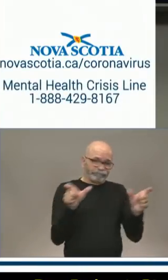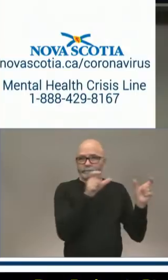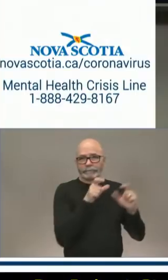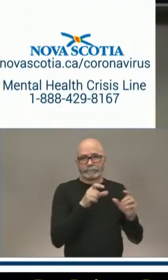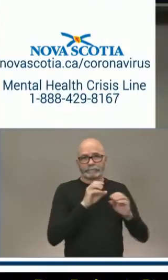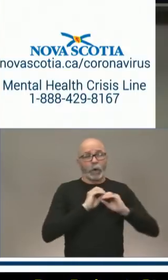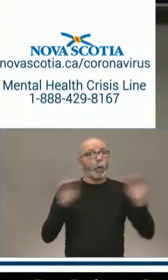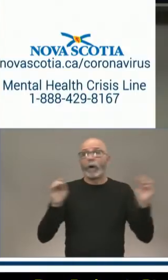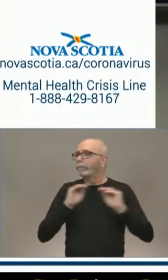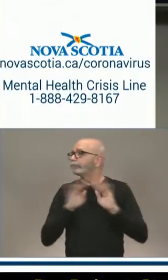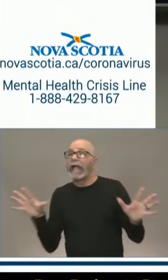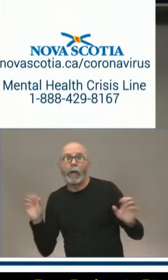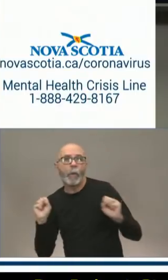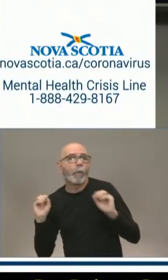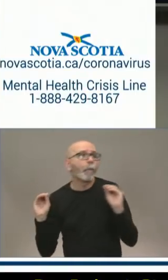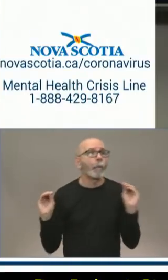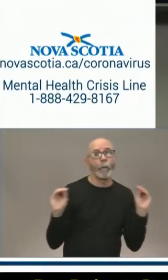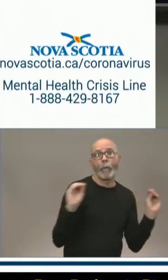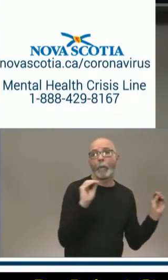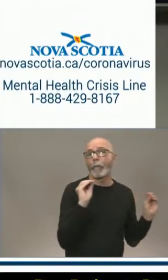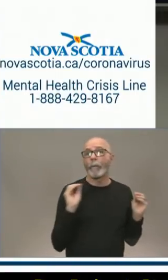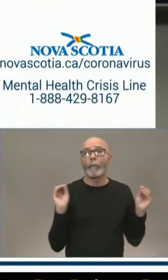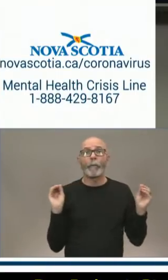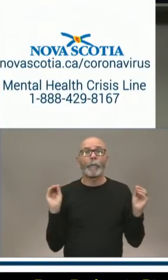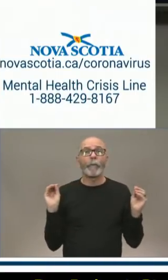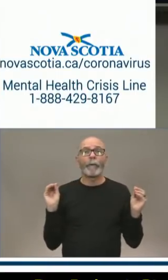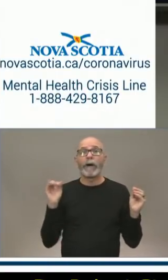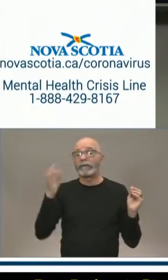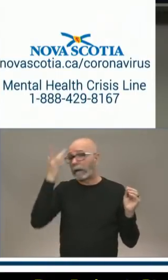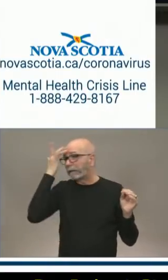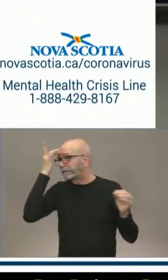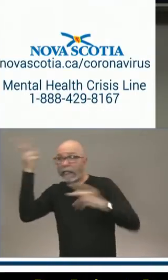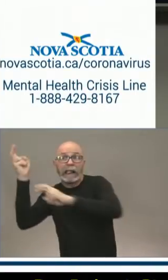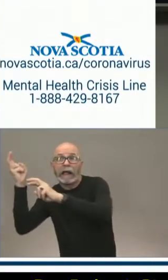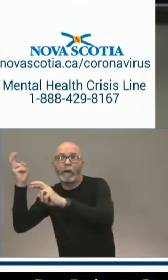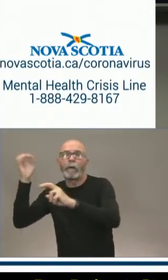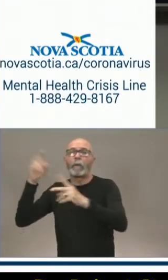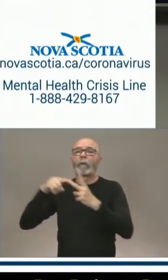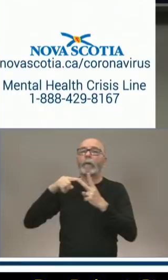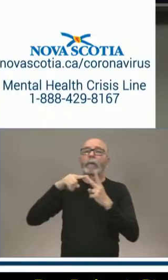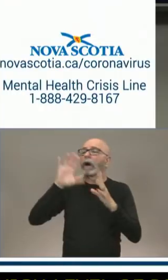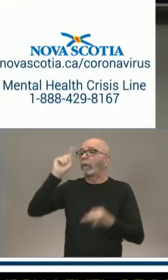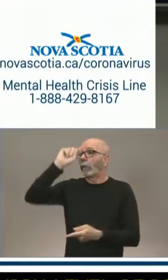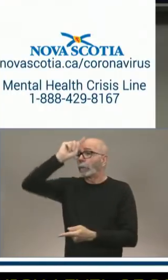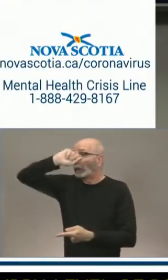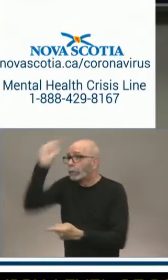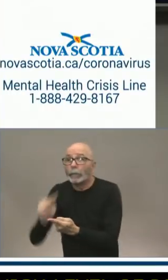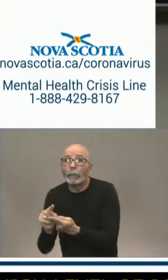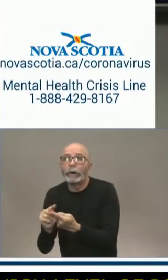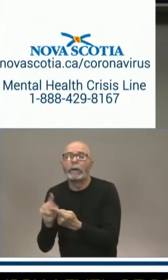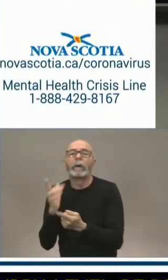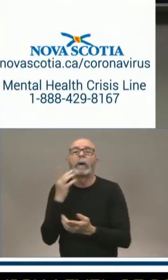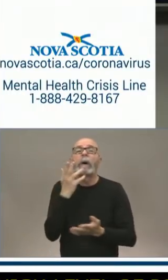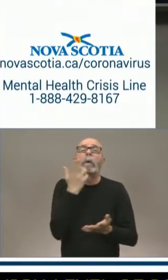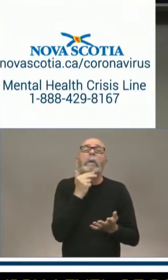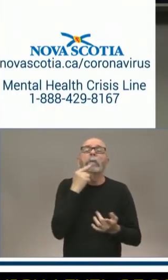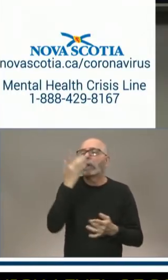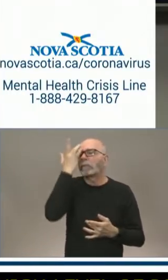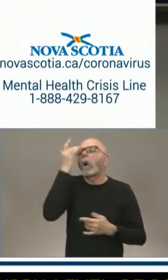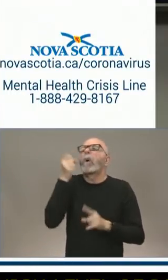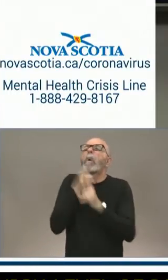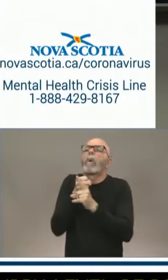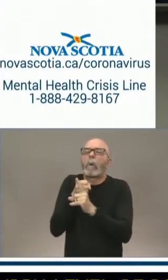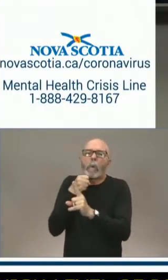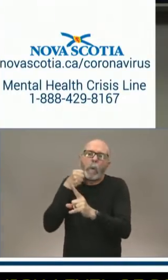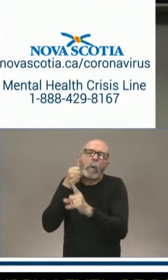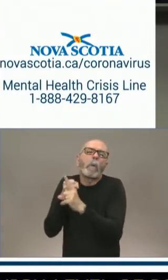chances of severe illness become much less. It's an ongoing discussion. My national